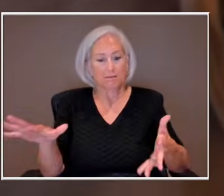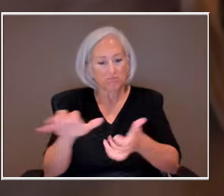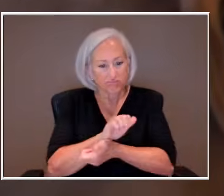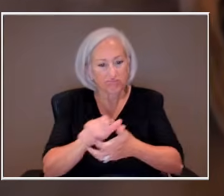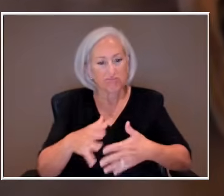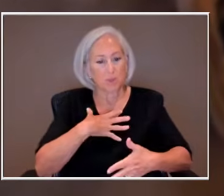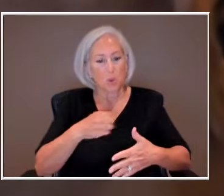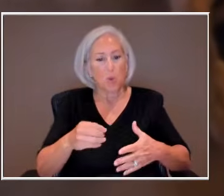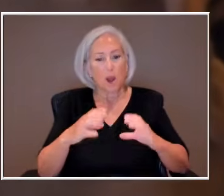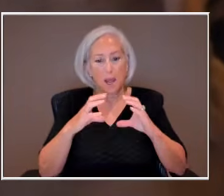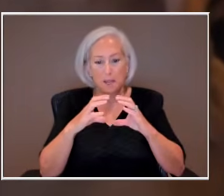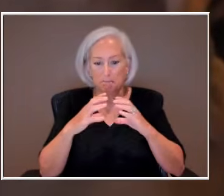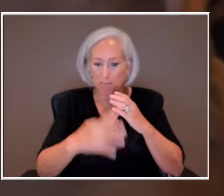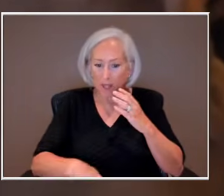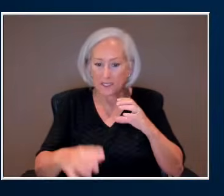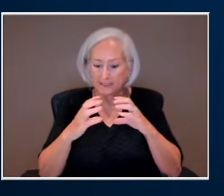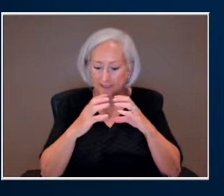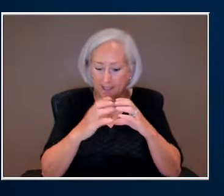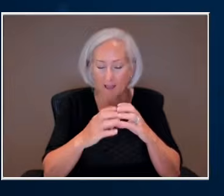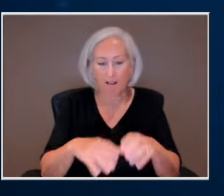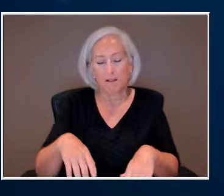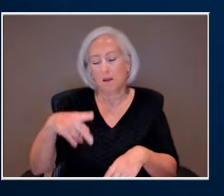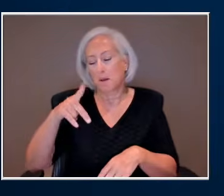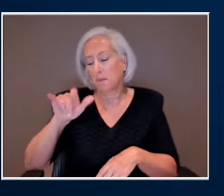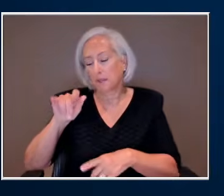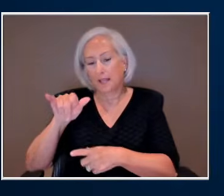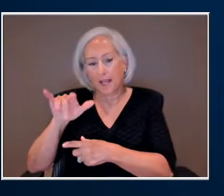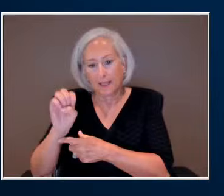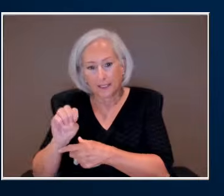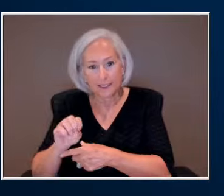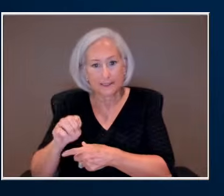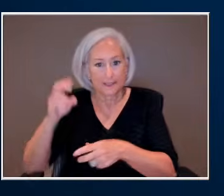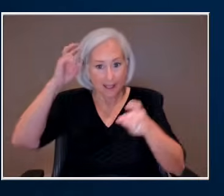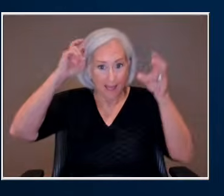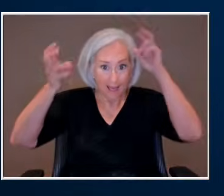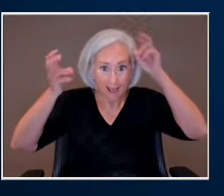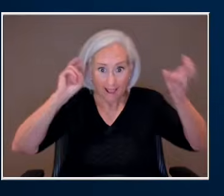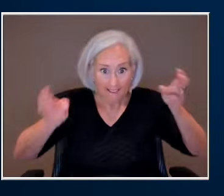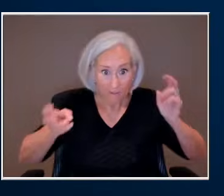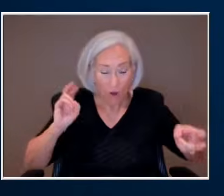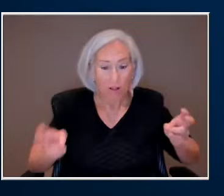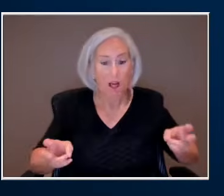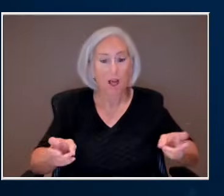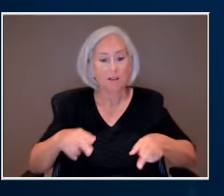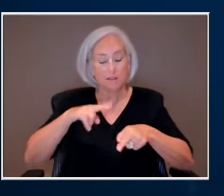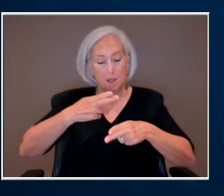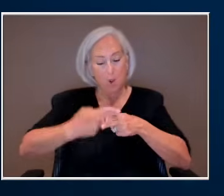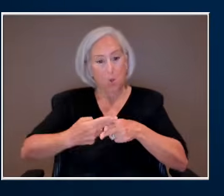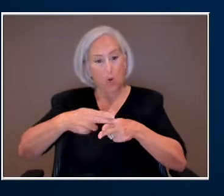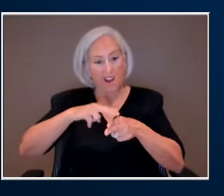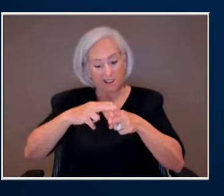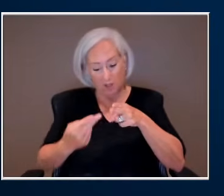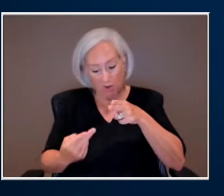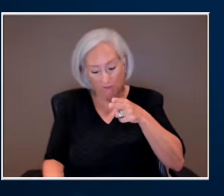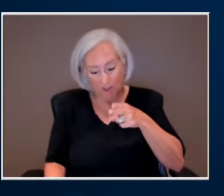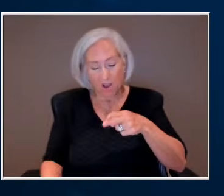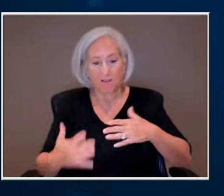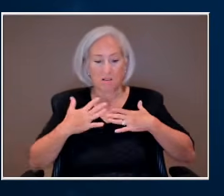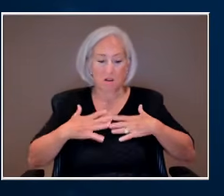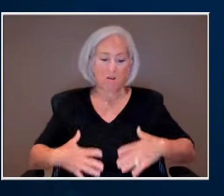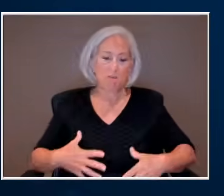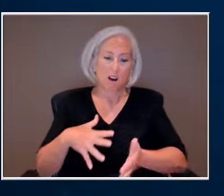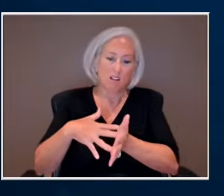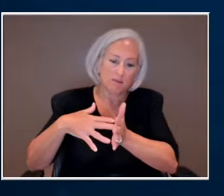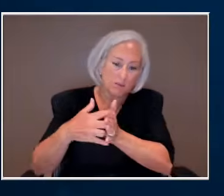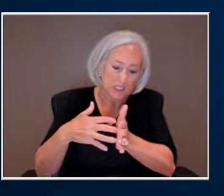platelets, increase your risk of infection, you lose your hair, you lose your weight, you get a little bit weaker. So it's an